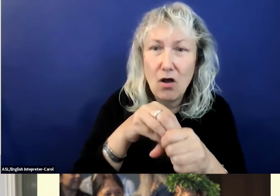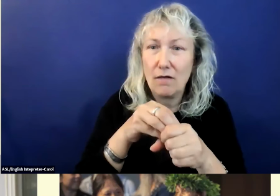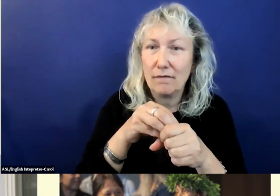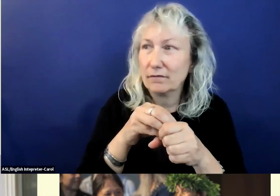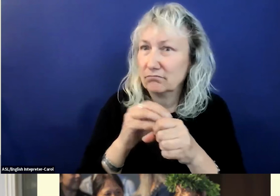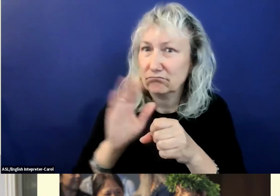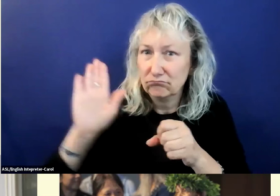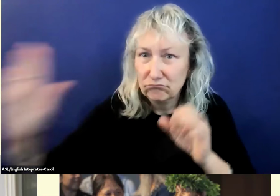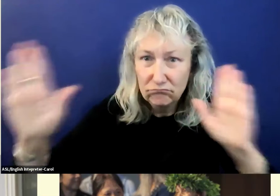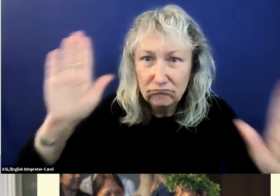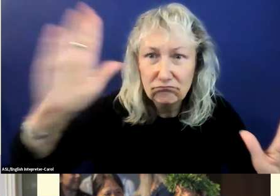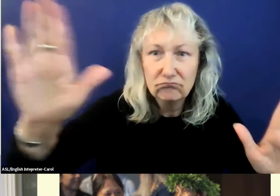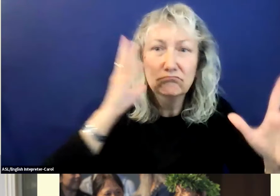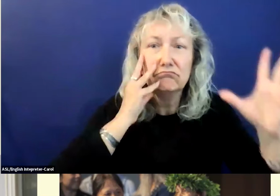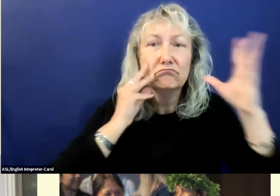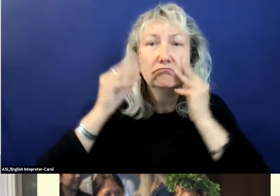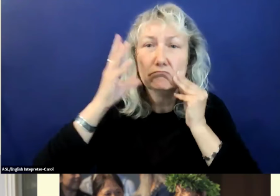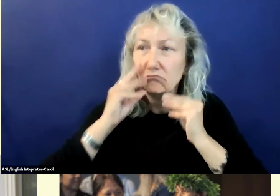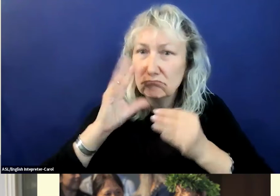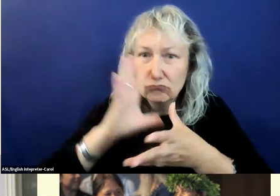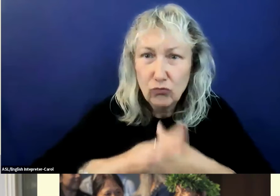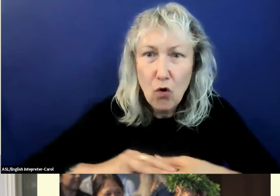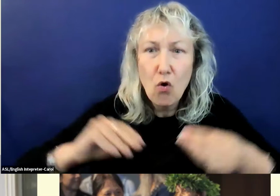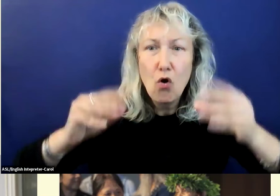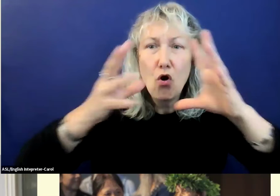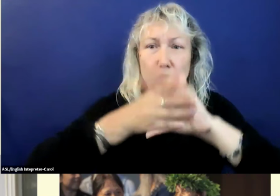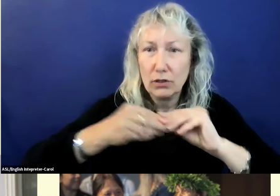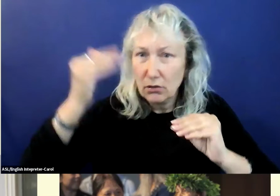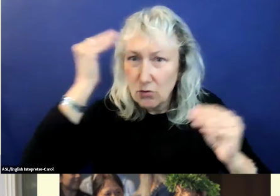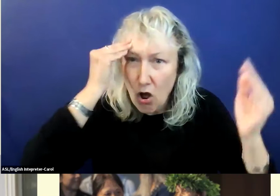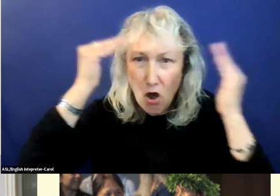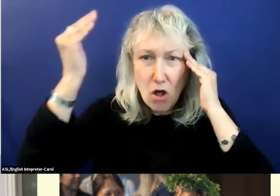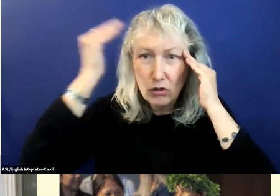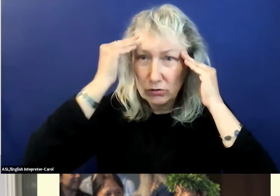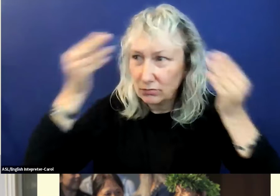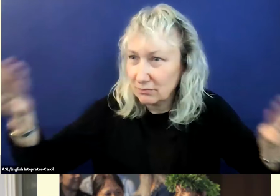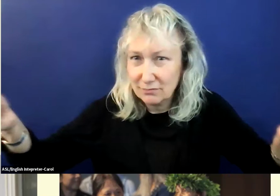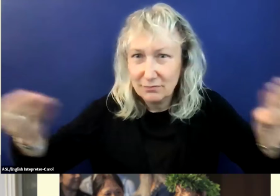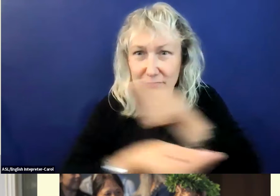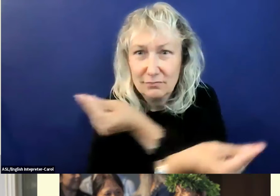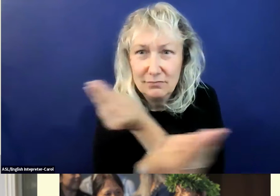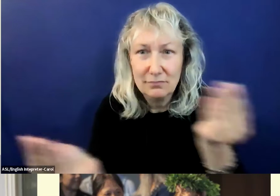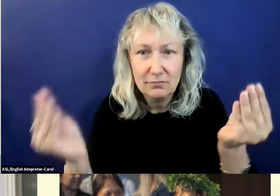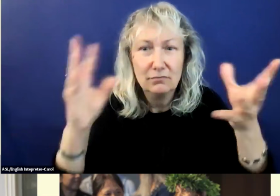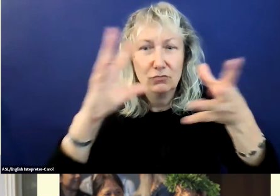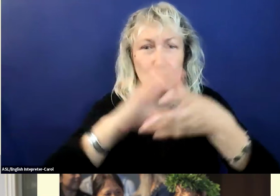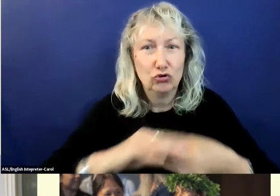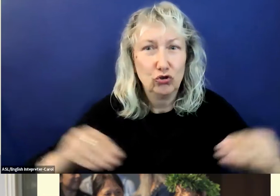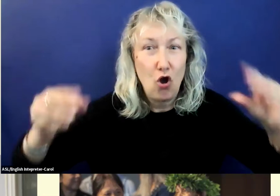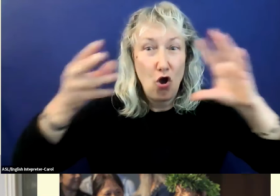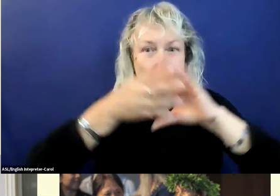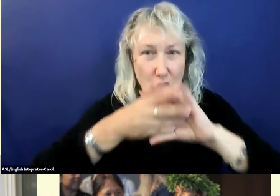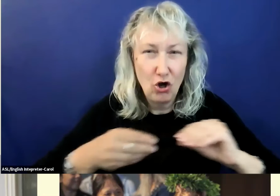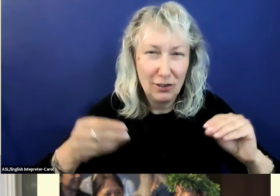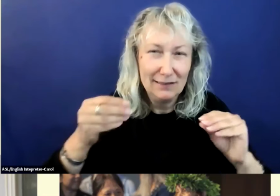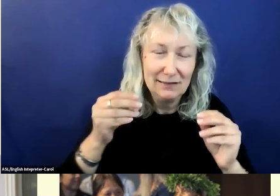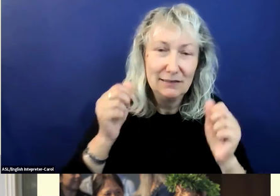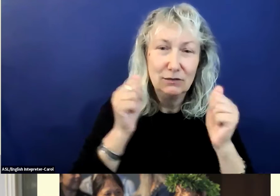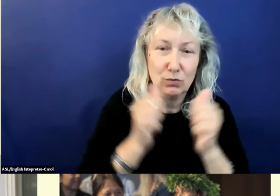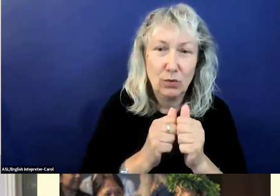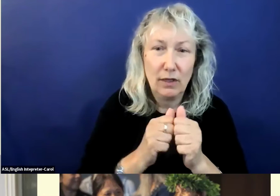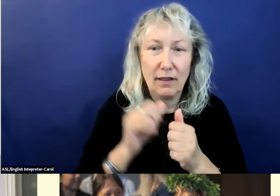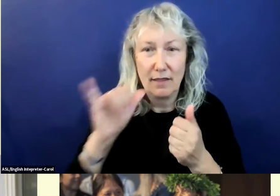everyone share their knowledge and learn from their skill, but especially our storytelling. And the last one of our